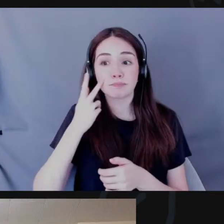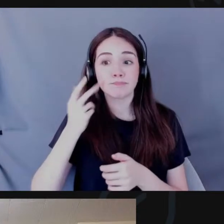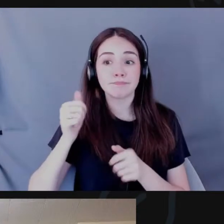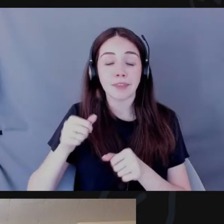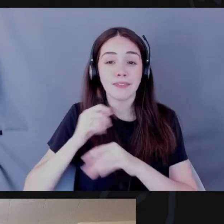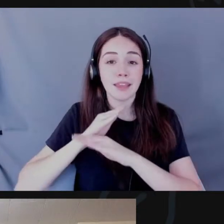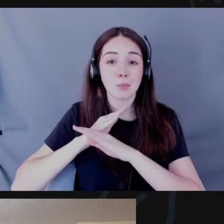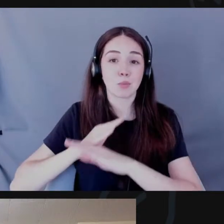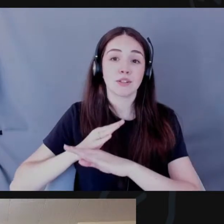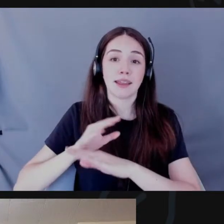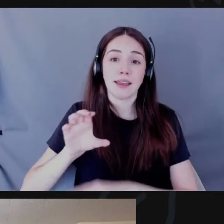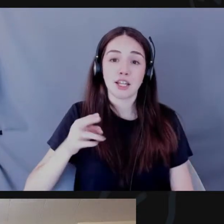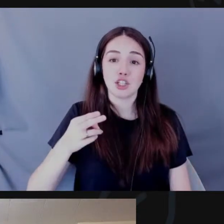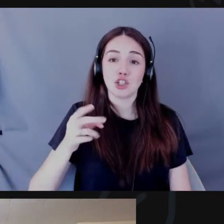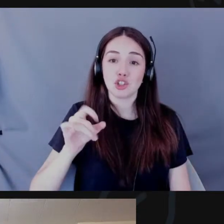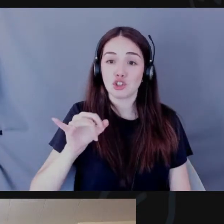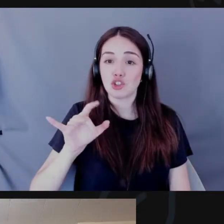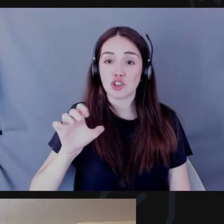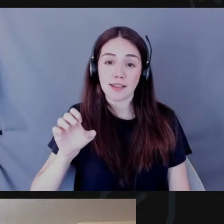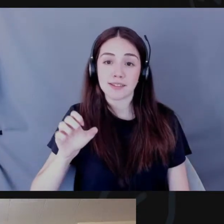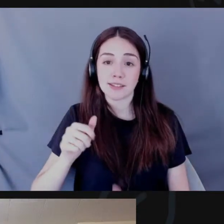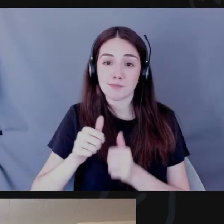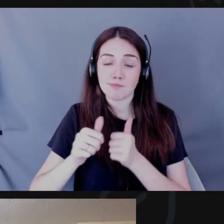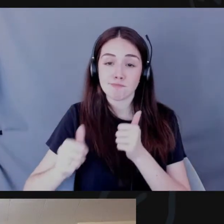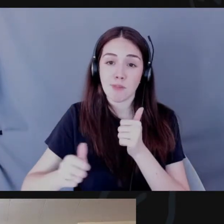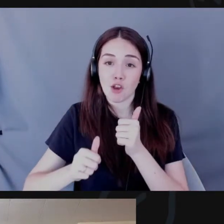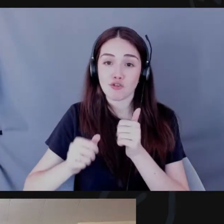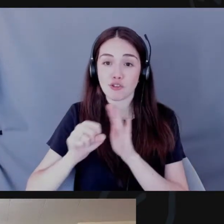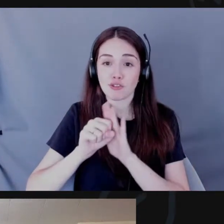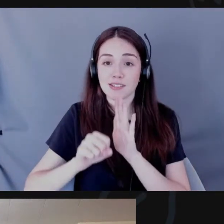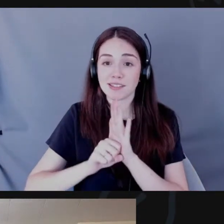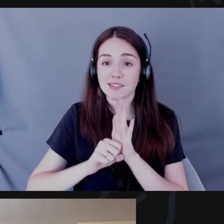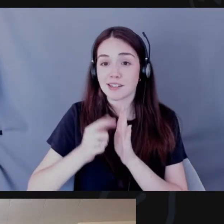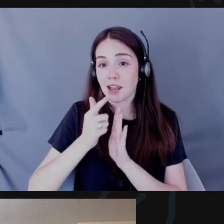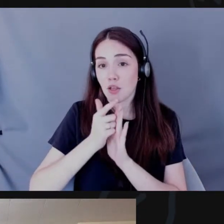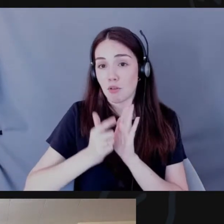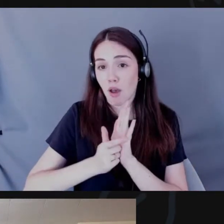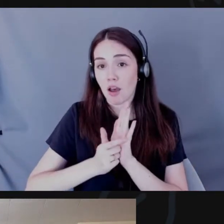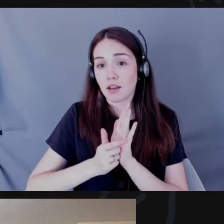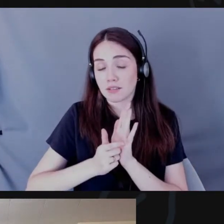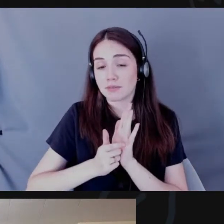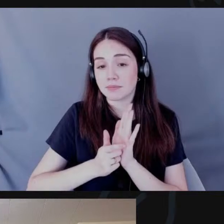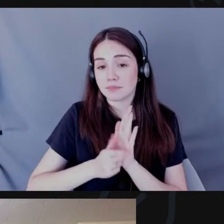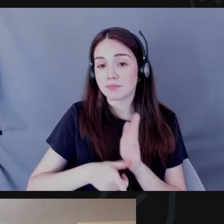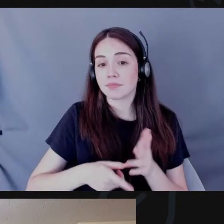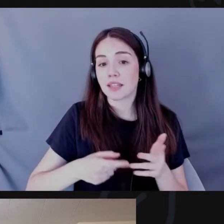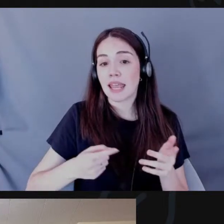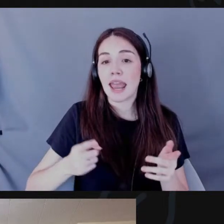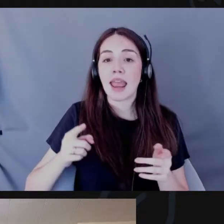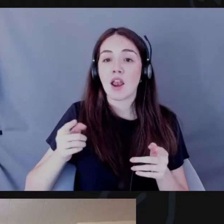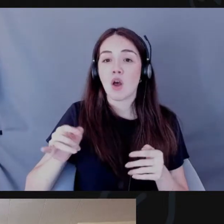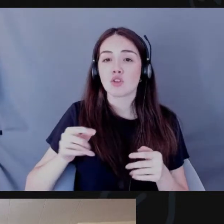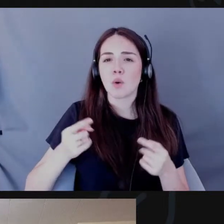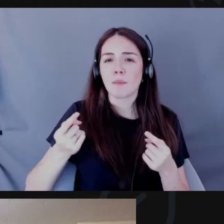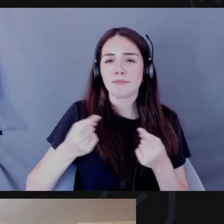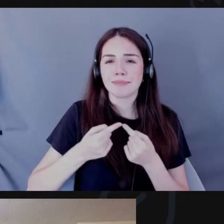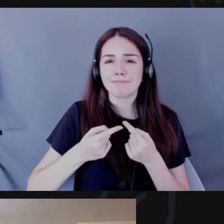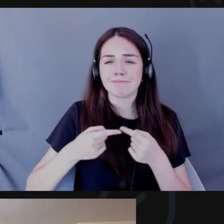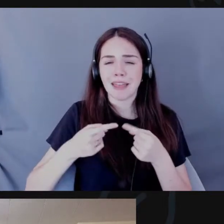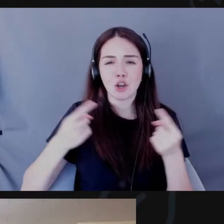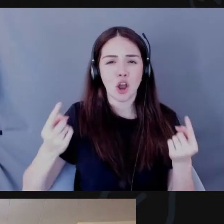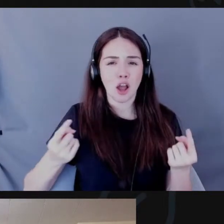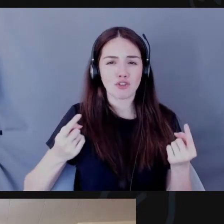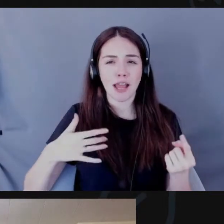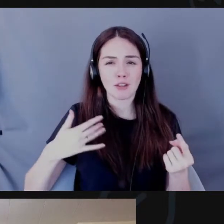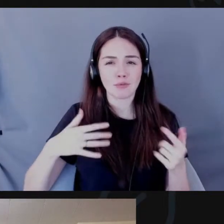protected under state law. And the contrast between those two things is really kind of shocking